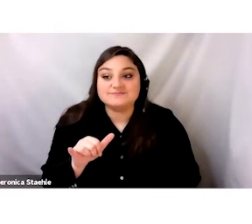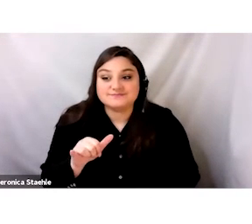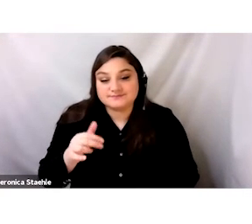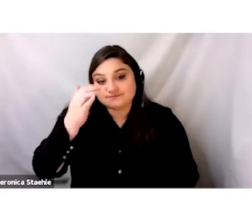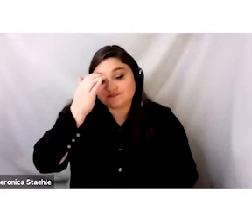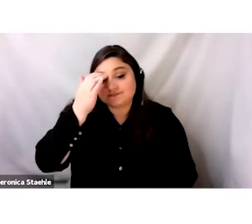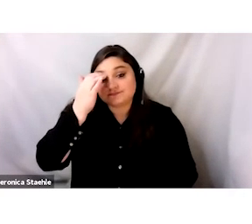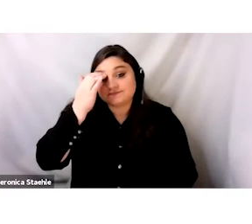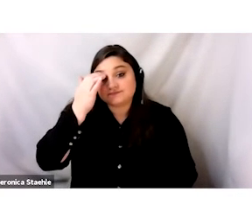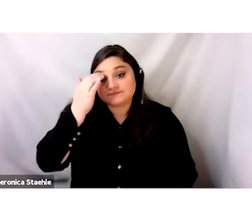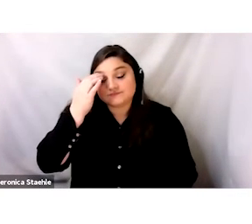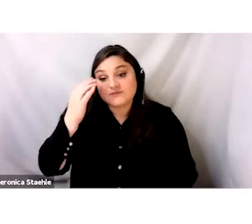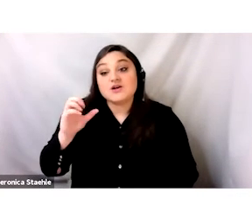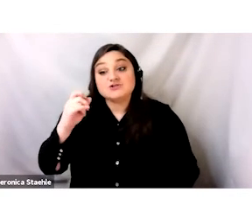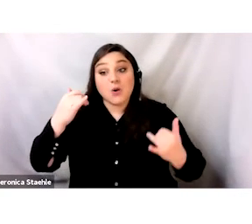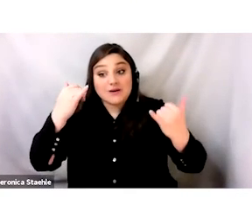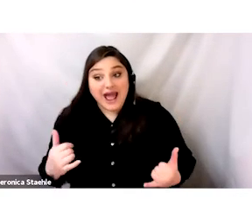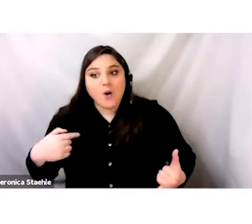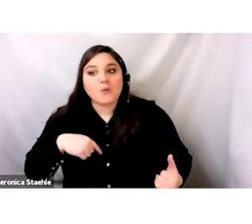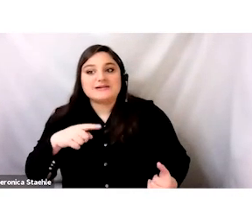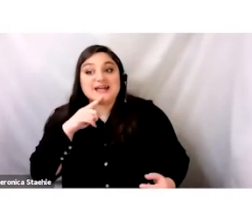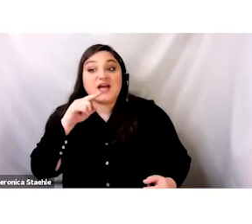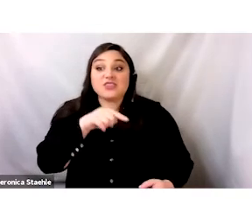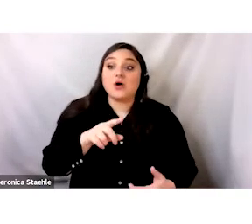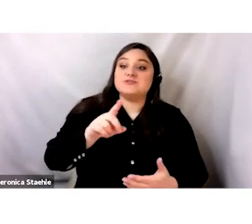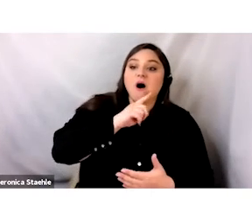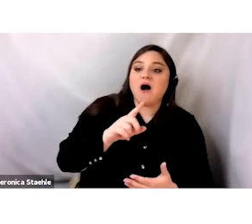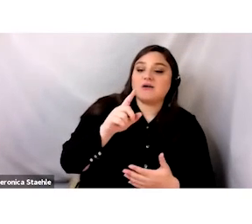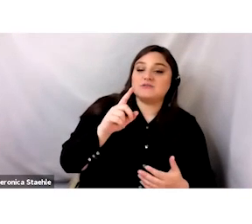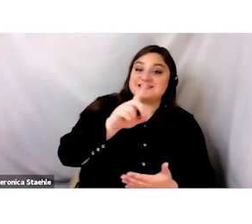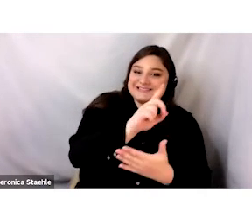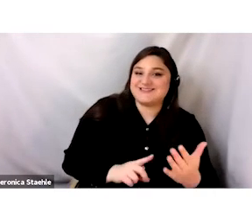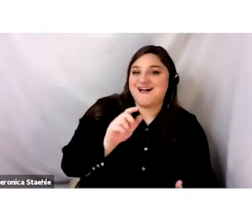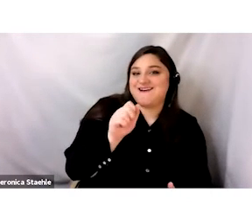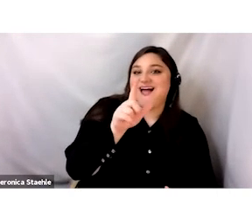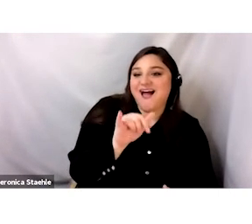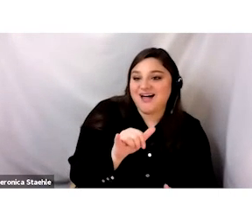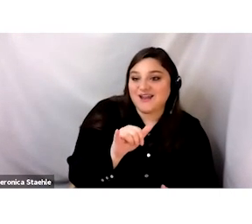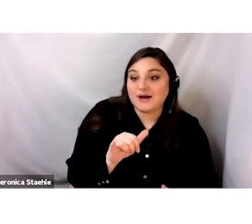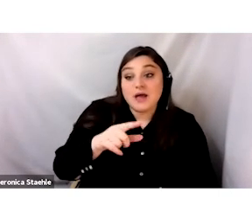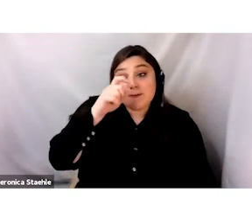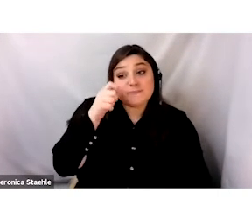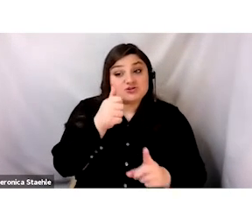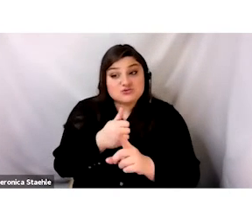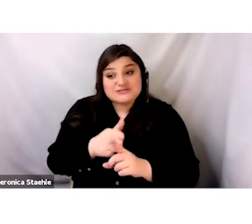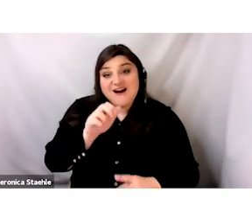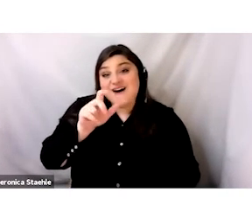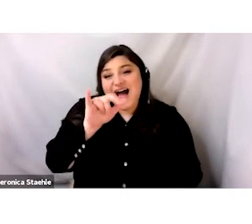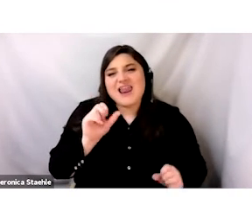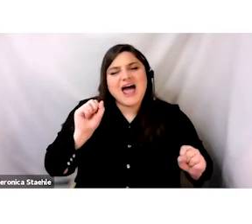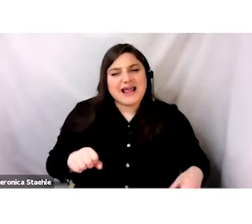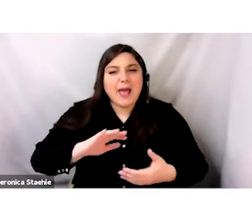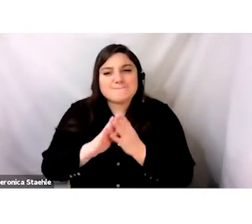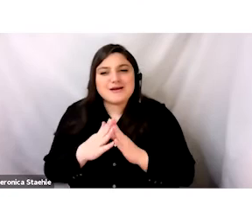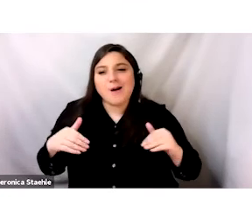say our folks, the other side of the coin, are design allies, because being an ally can be very passive. Did I